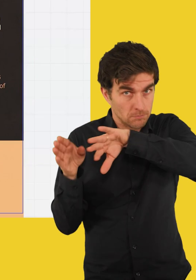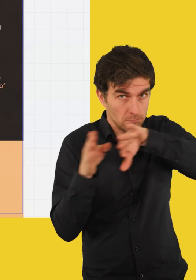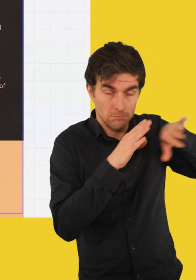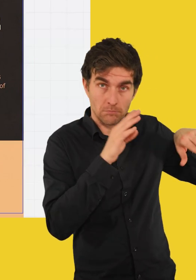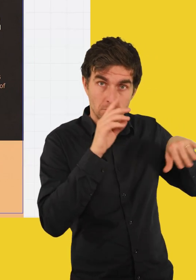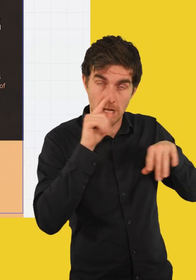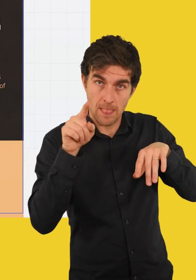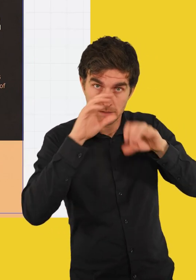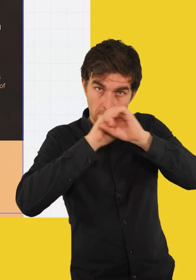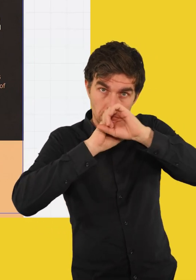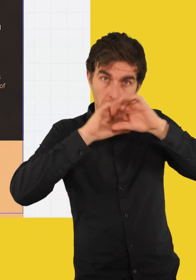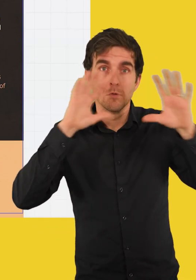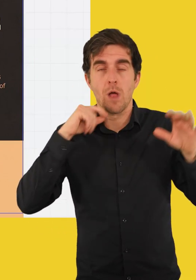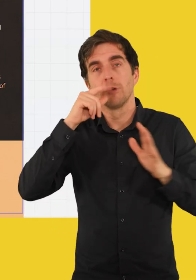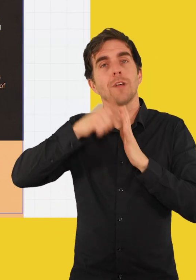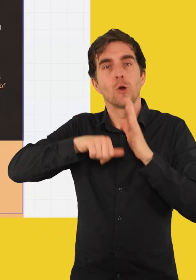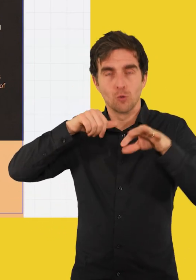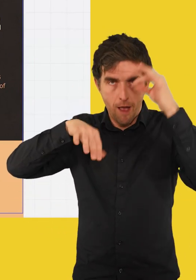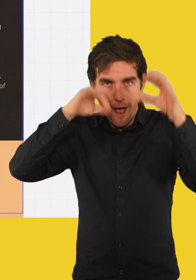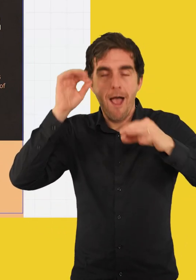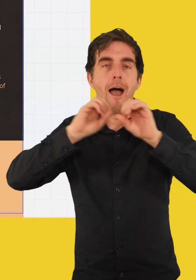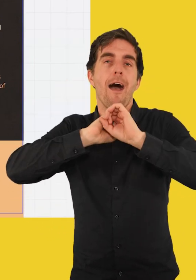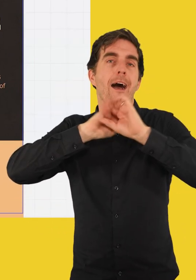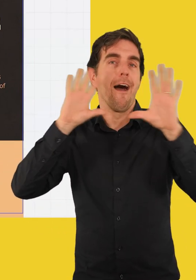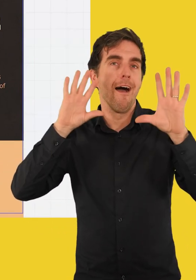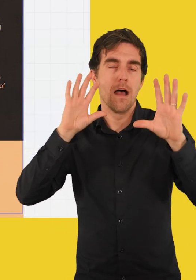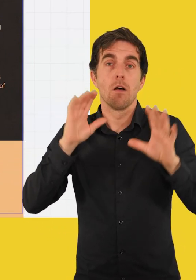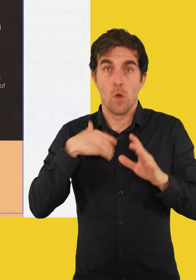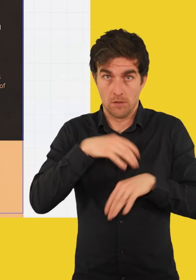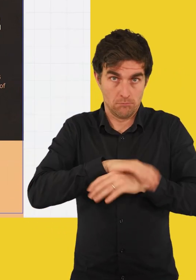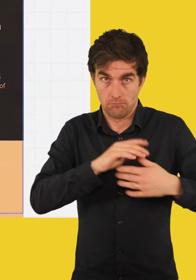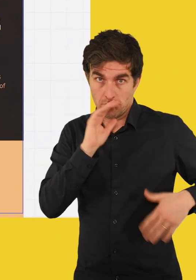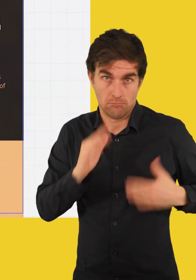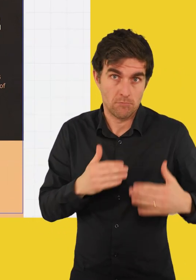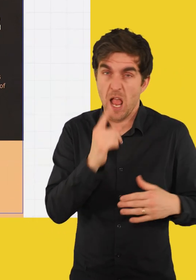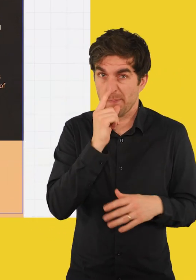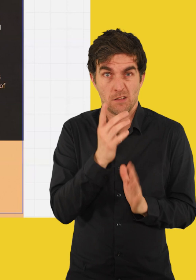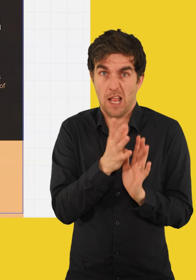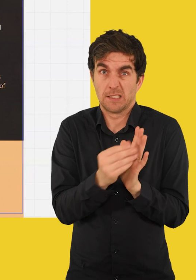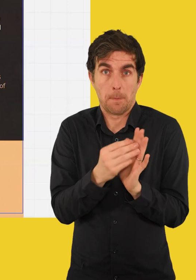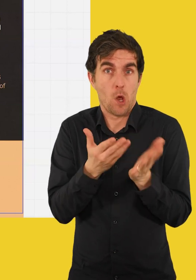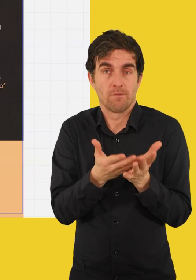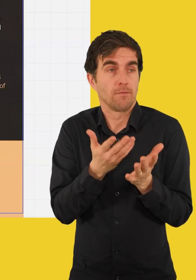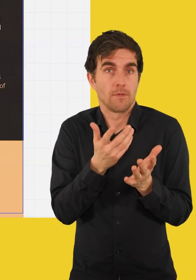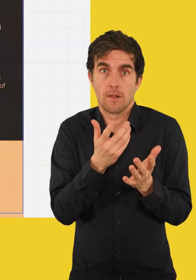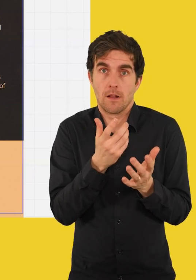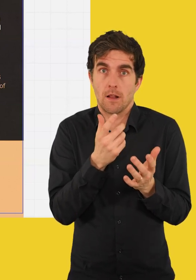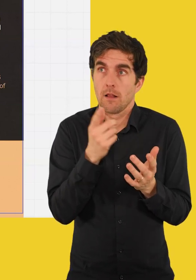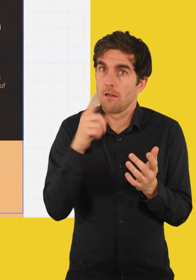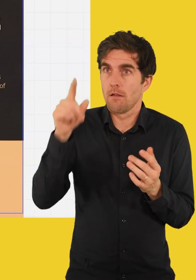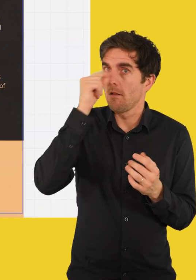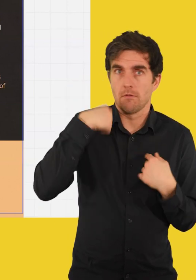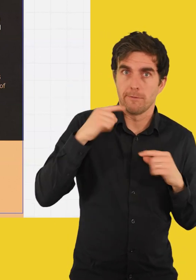to unpack the consequences of each method. The doing two approach could be an example